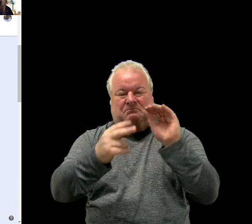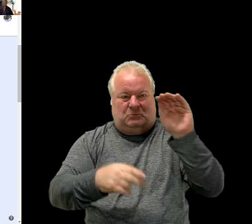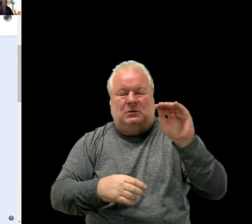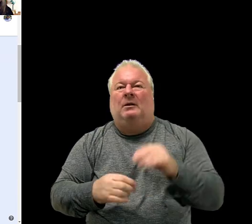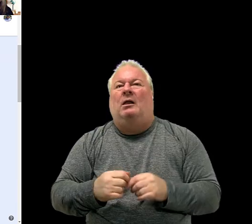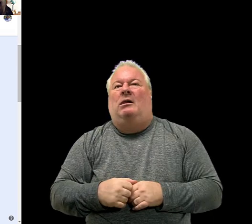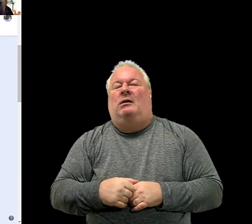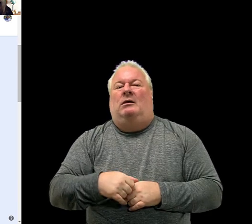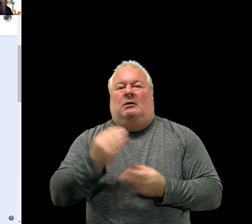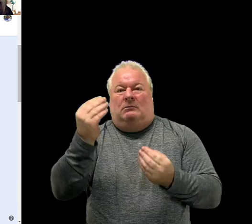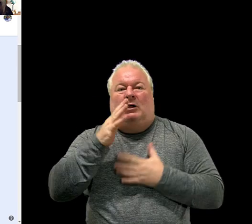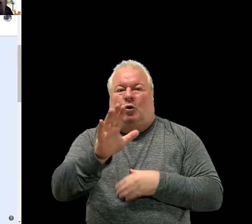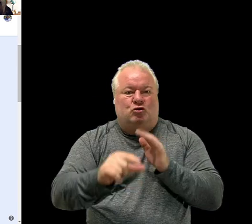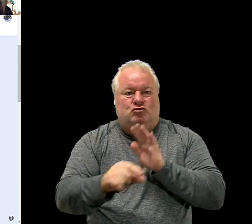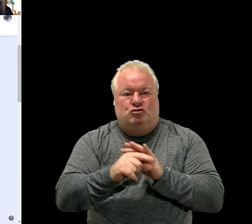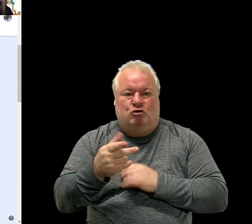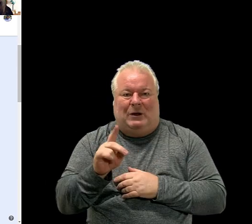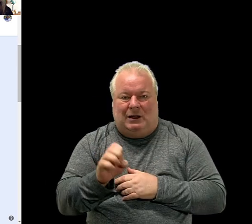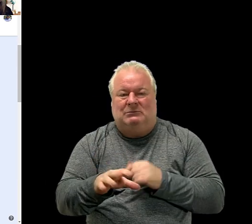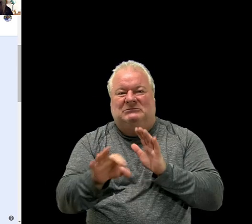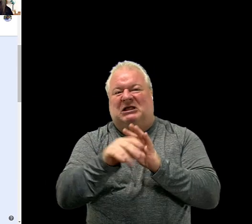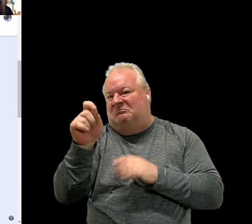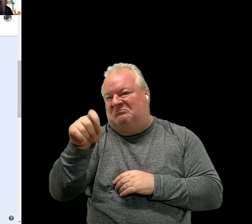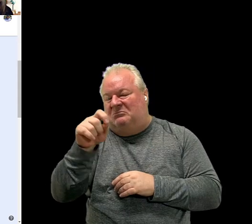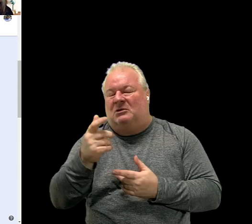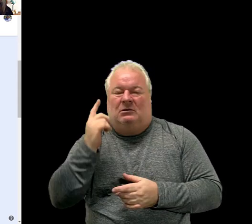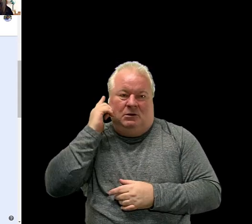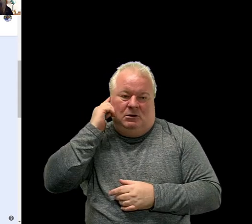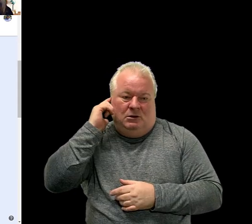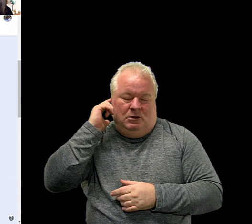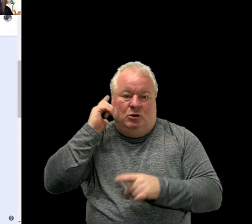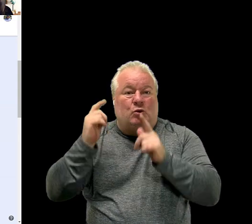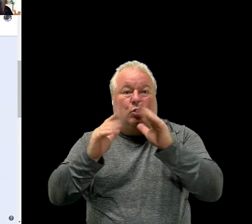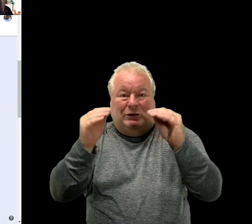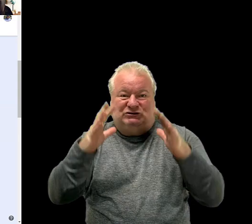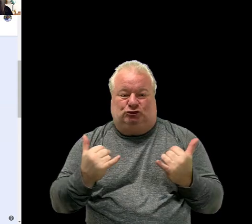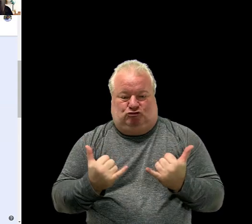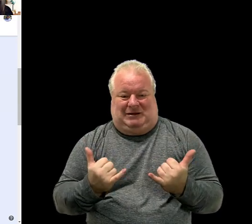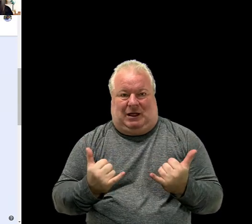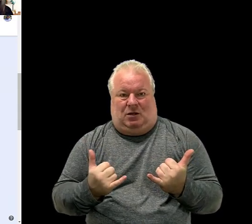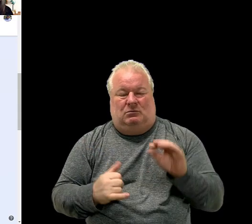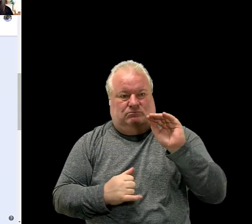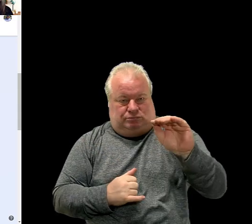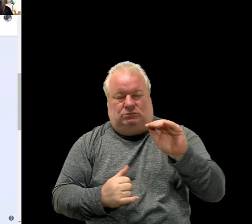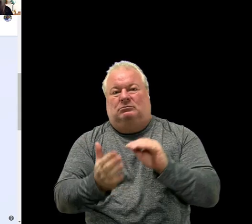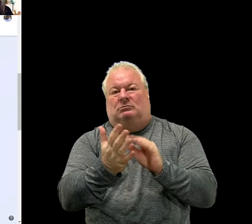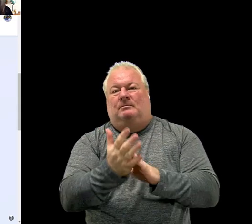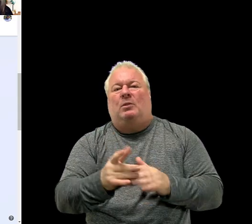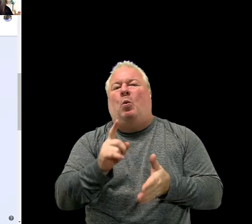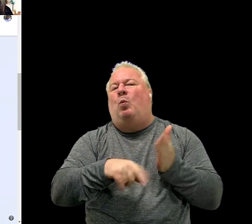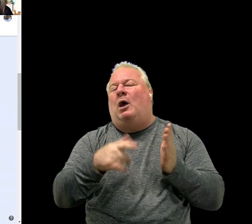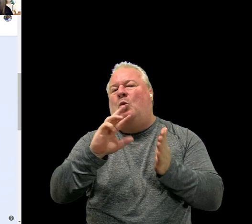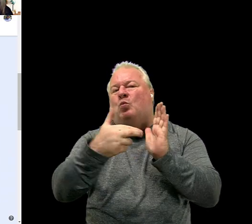will let me know what grade you're in, select your grade, who your teacher is right now, and what position you